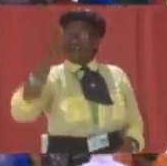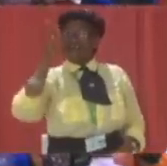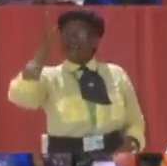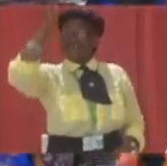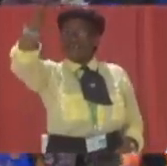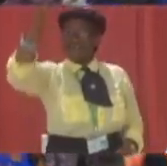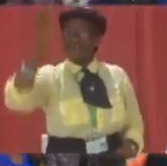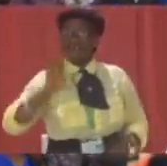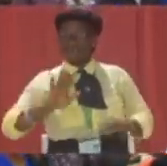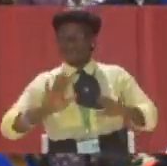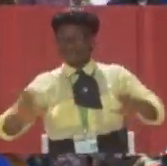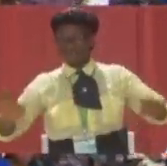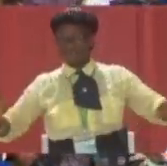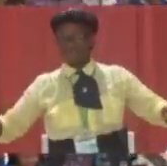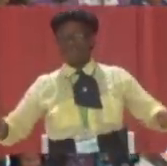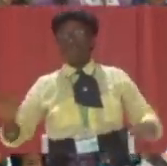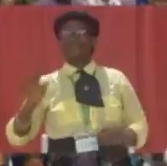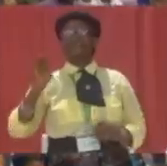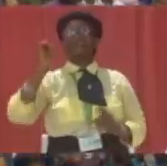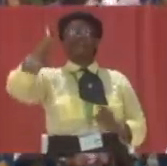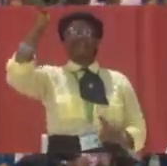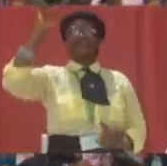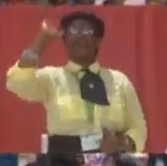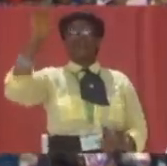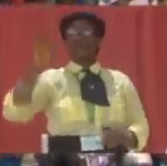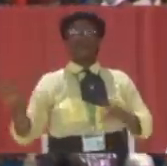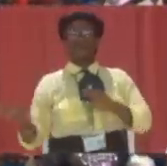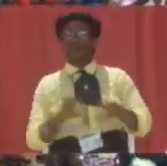if we do the same for our brothers